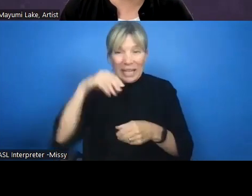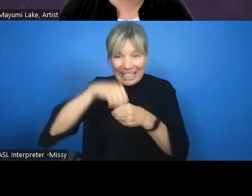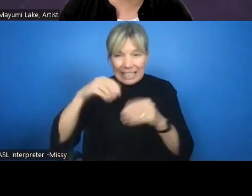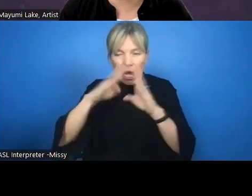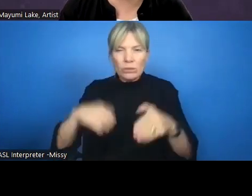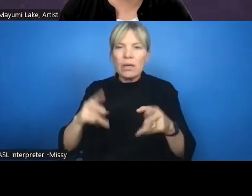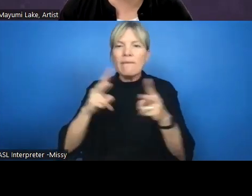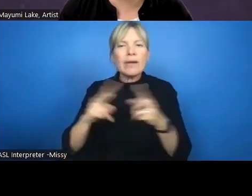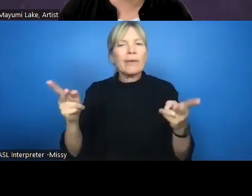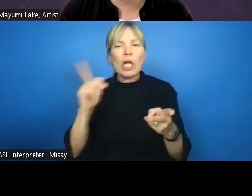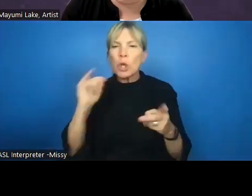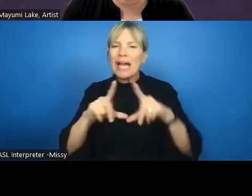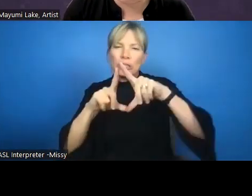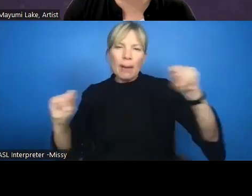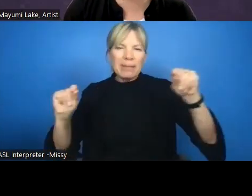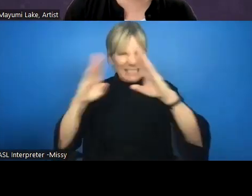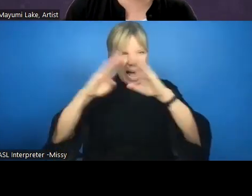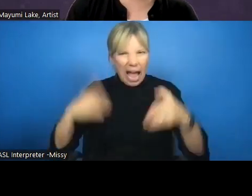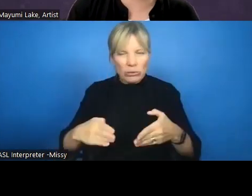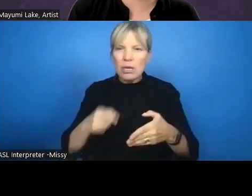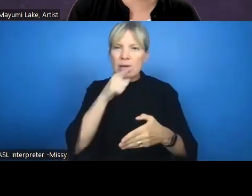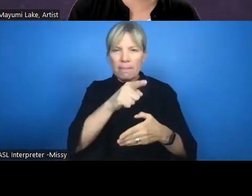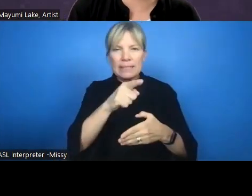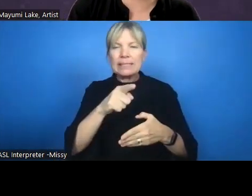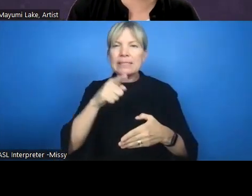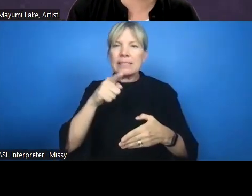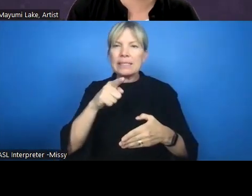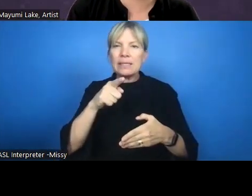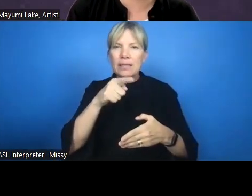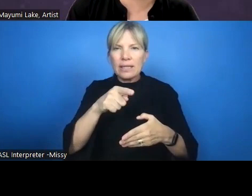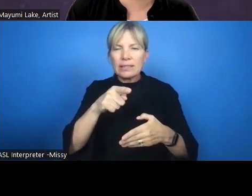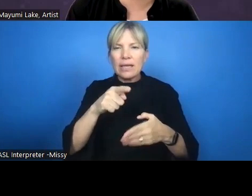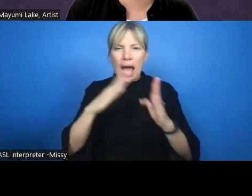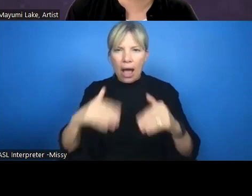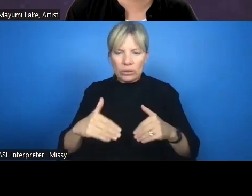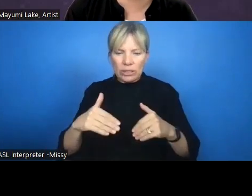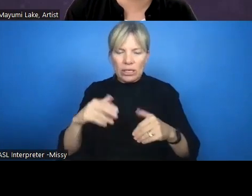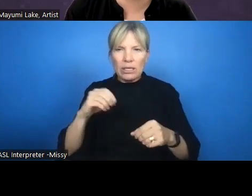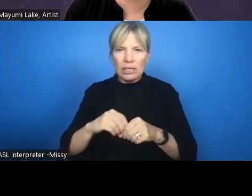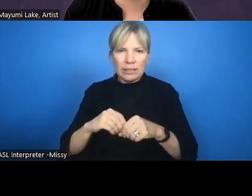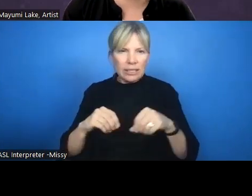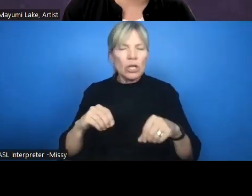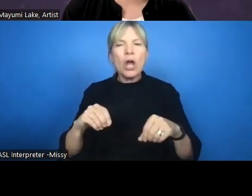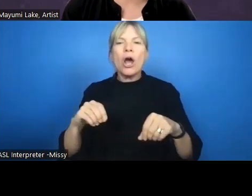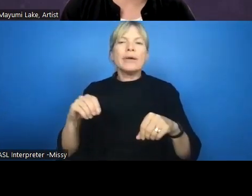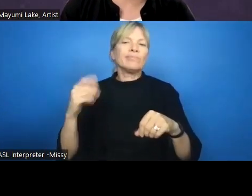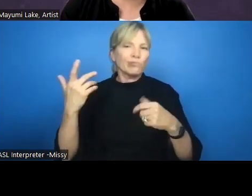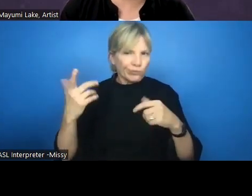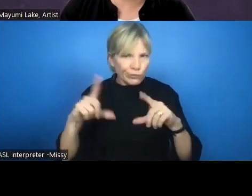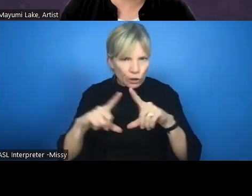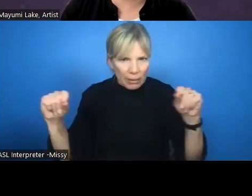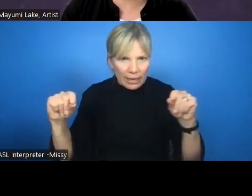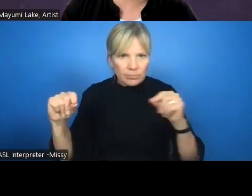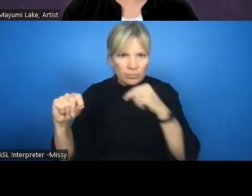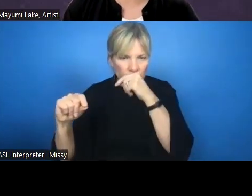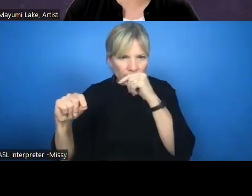very Japanese the house. This is this house is in Shikoku in Japan. So this